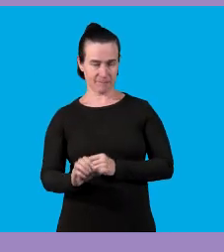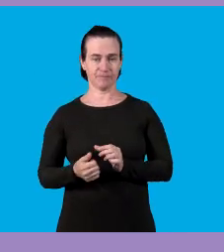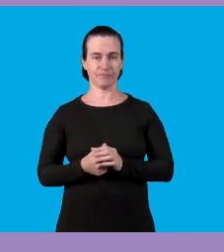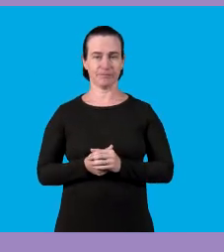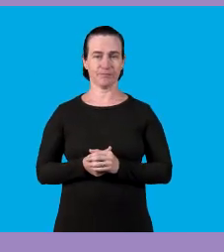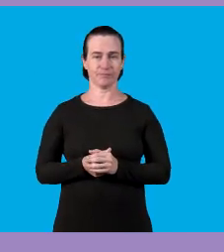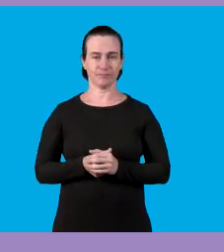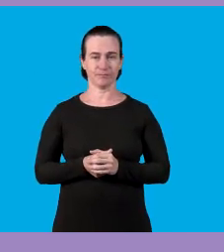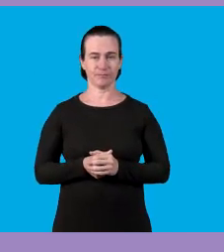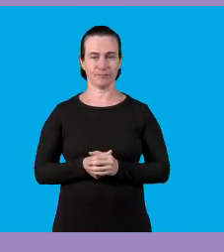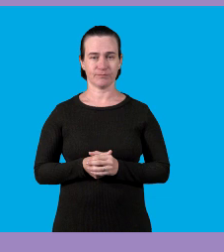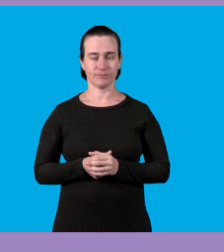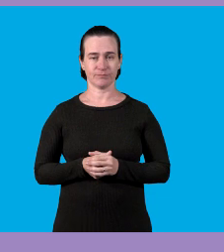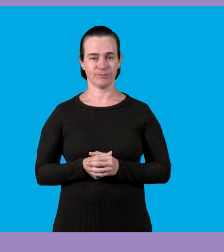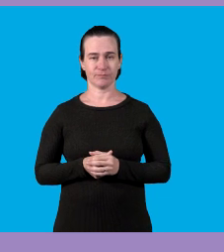BDC.